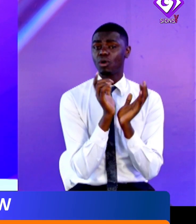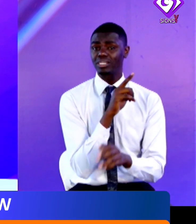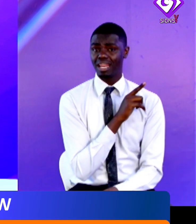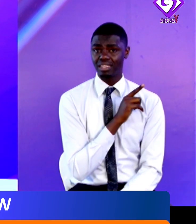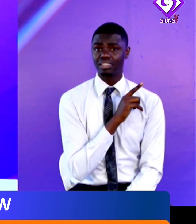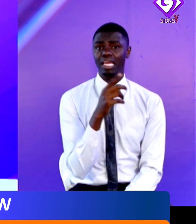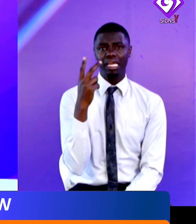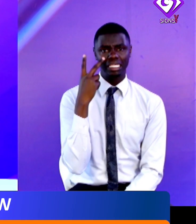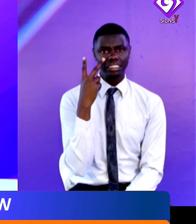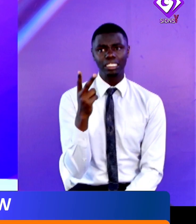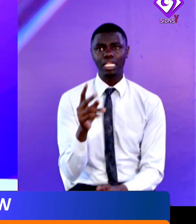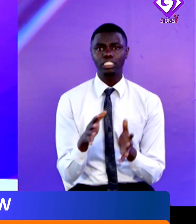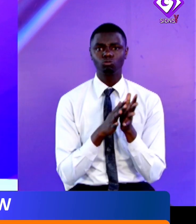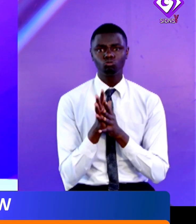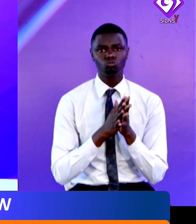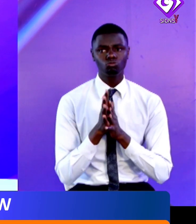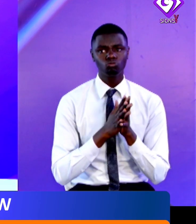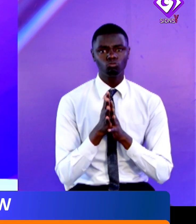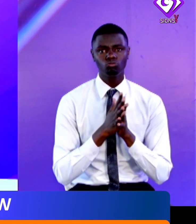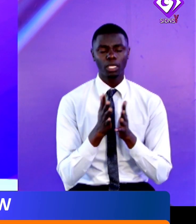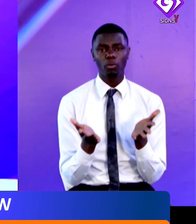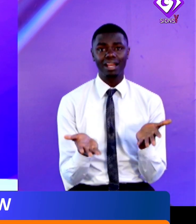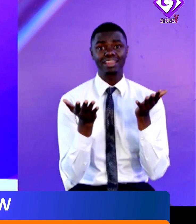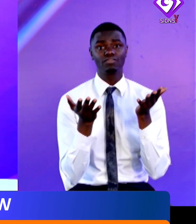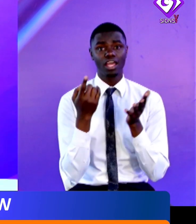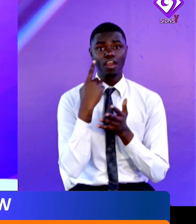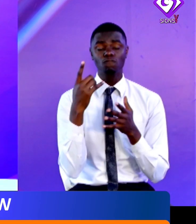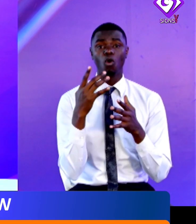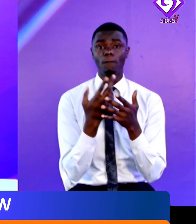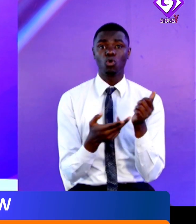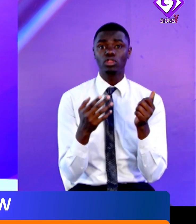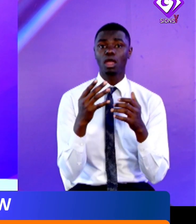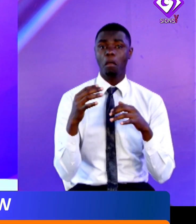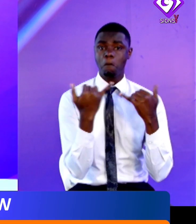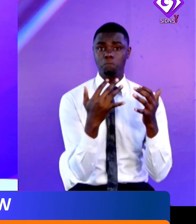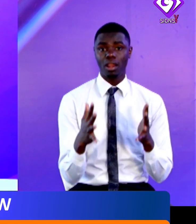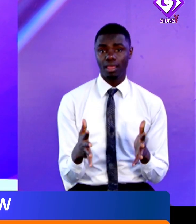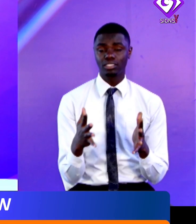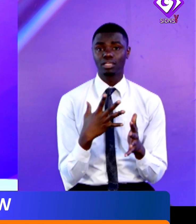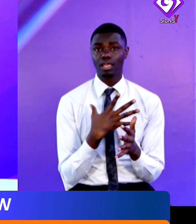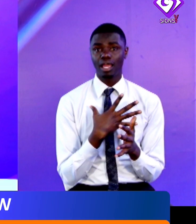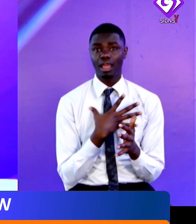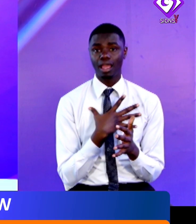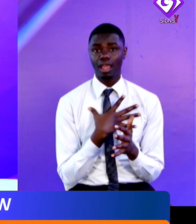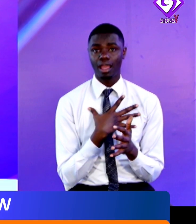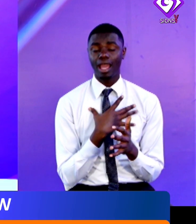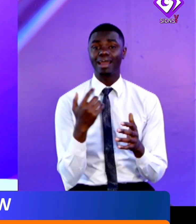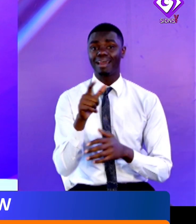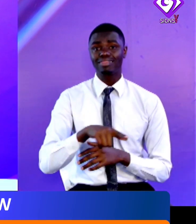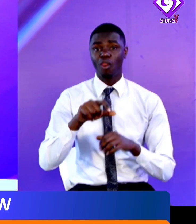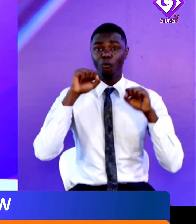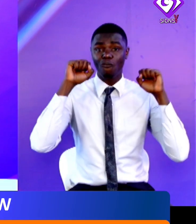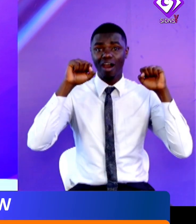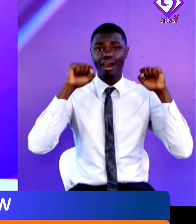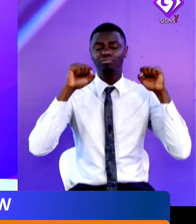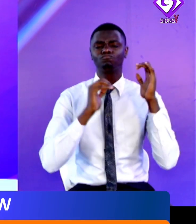seen as a moral lift for both the players and the crucial and the local fans eager to